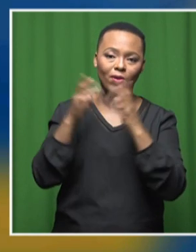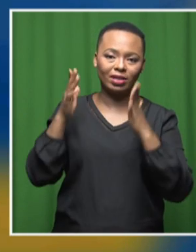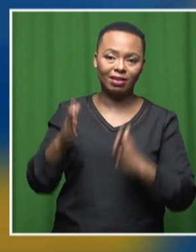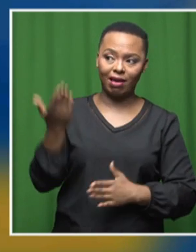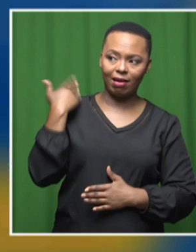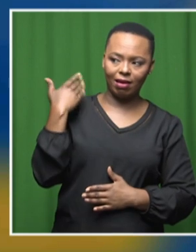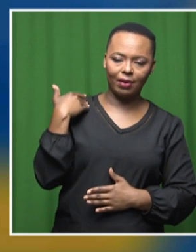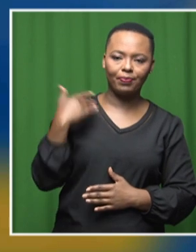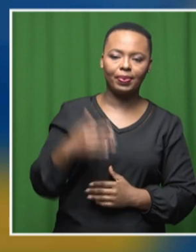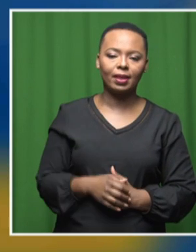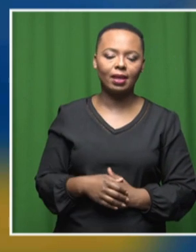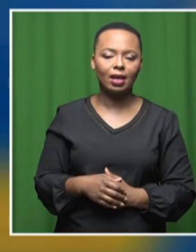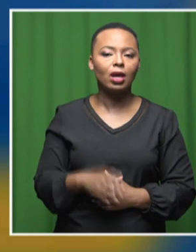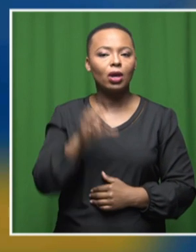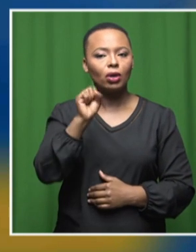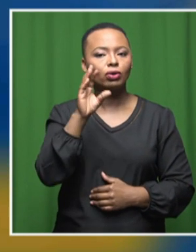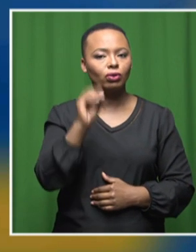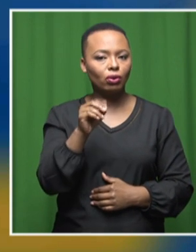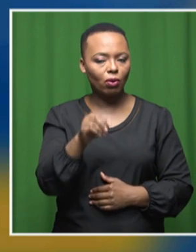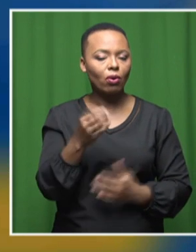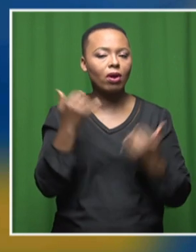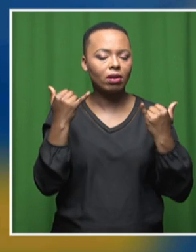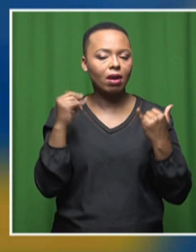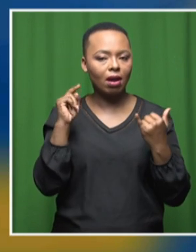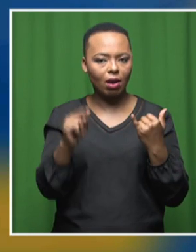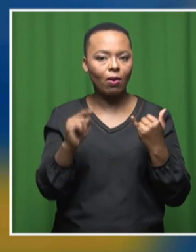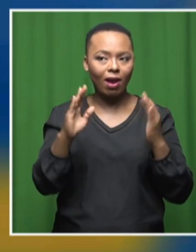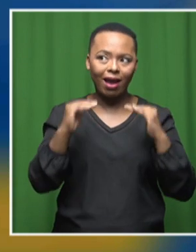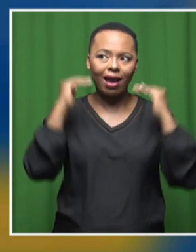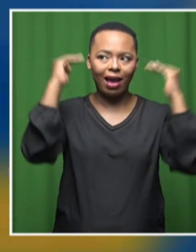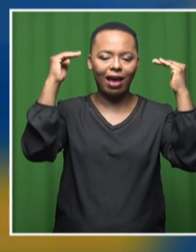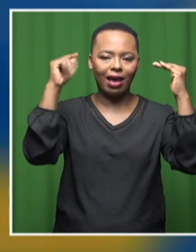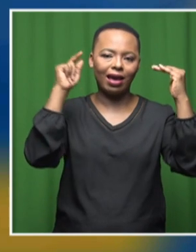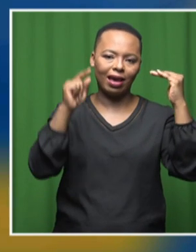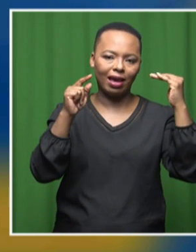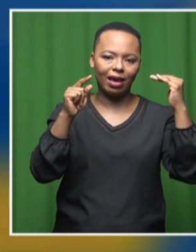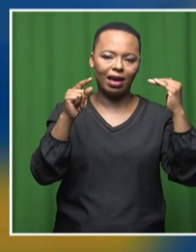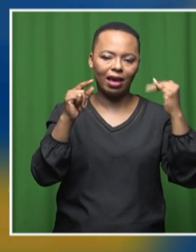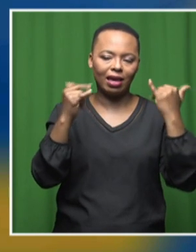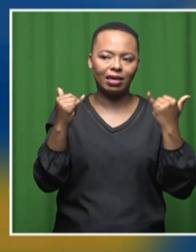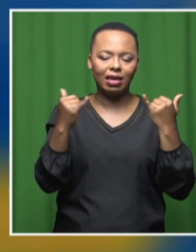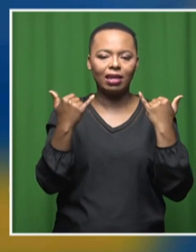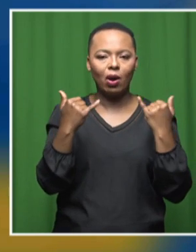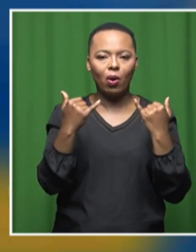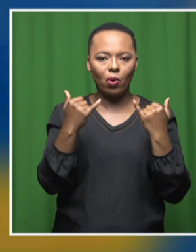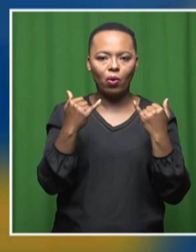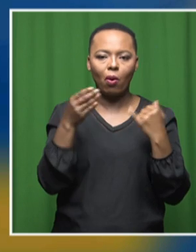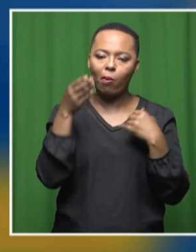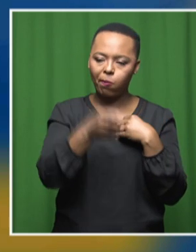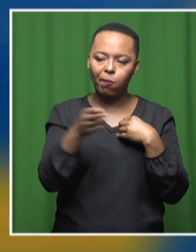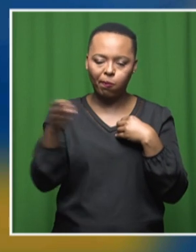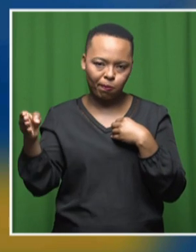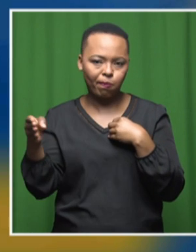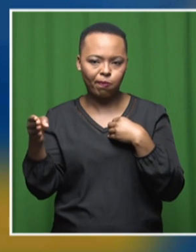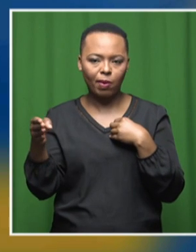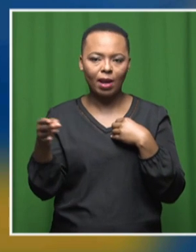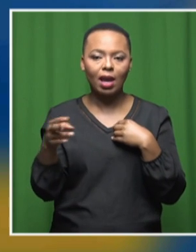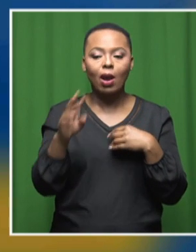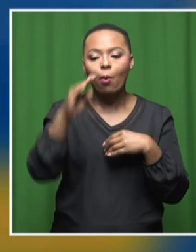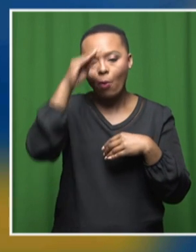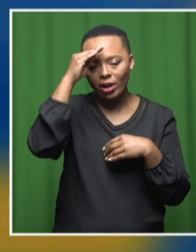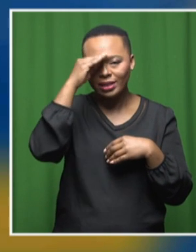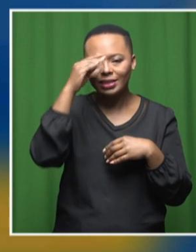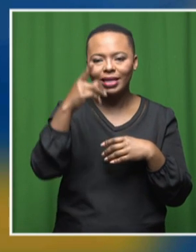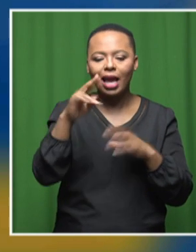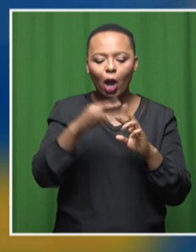and the handle is high visibility, and therefore the police must need resources which they don't get